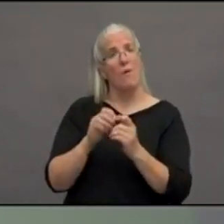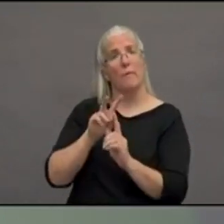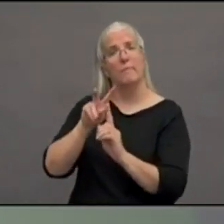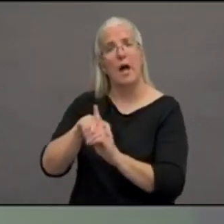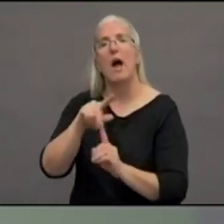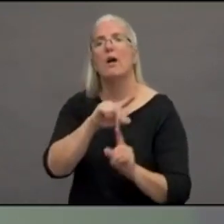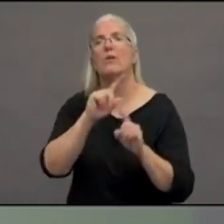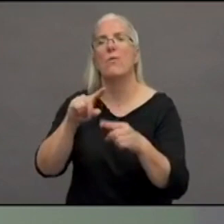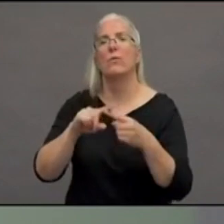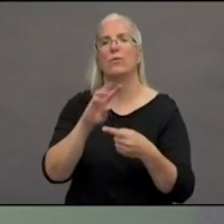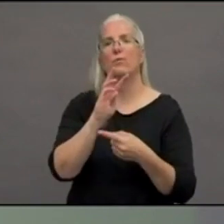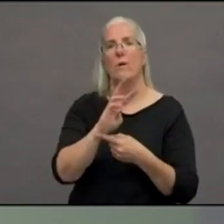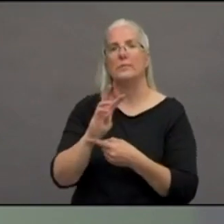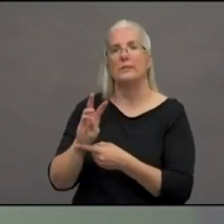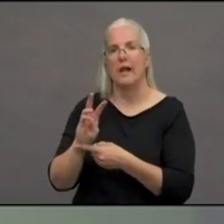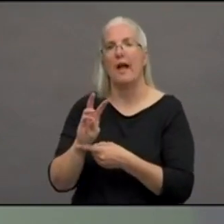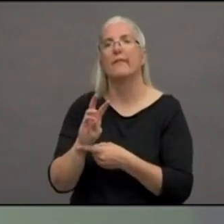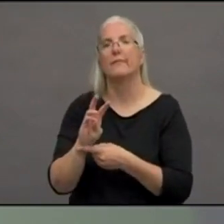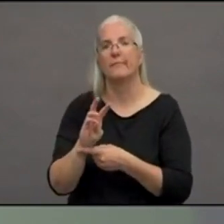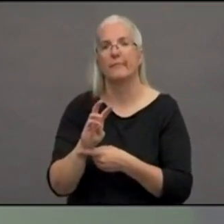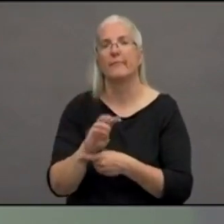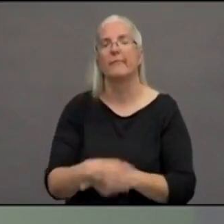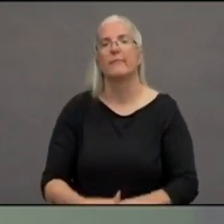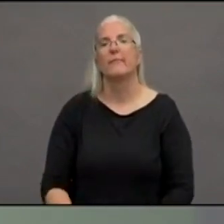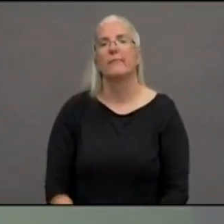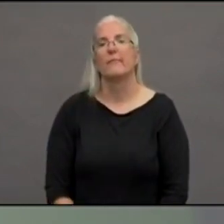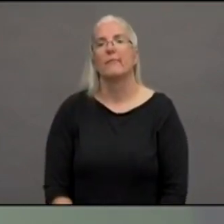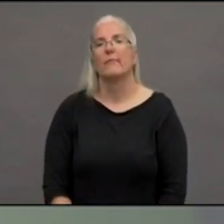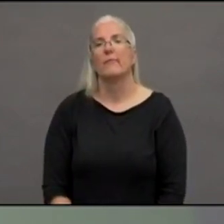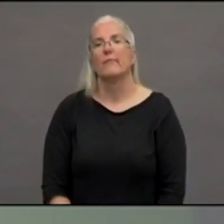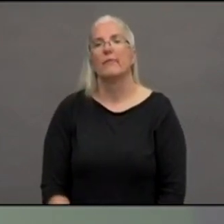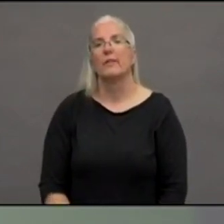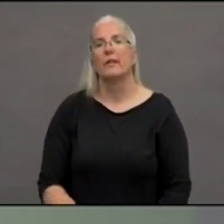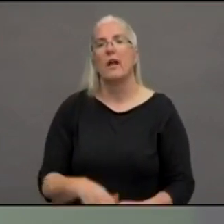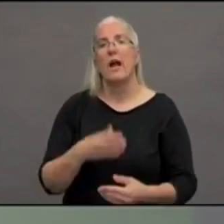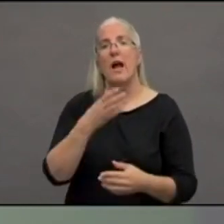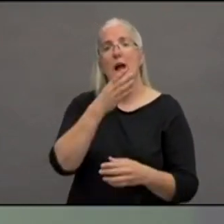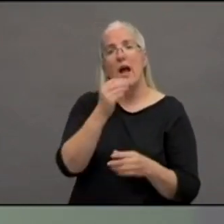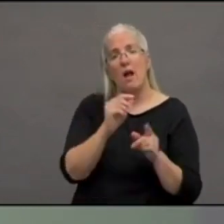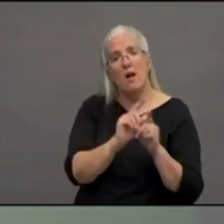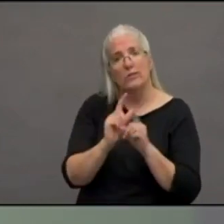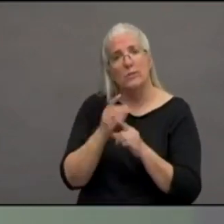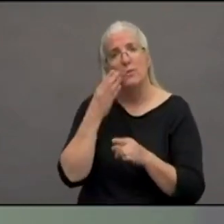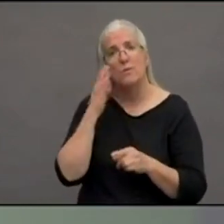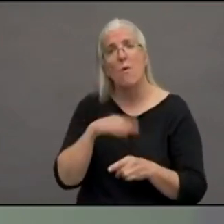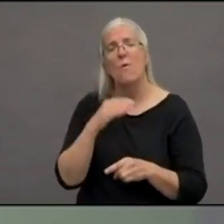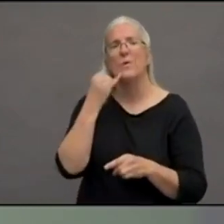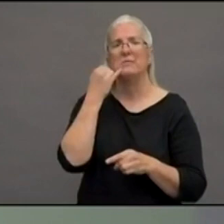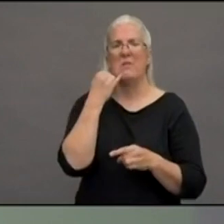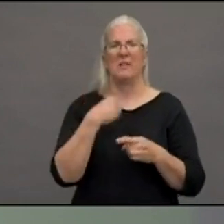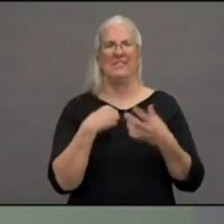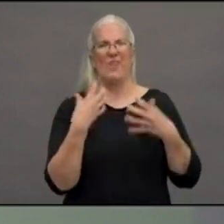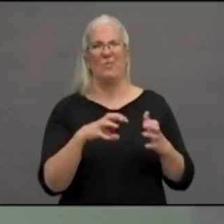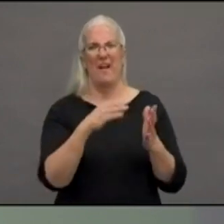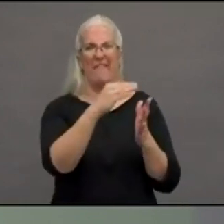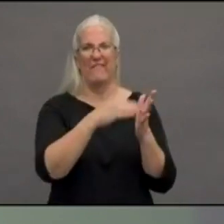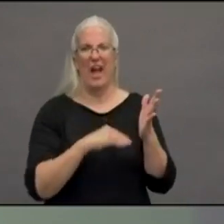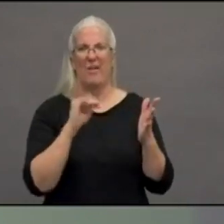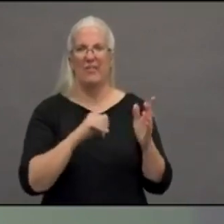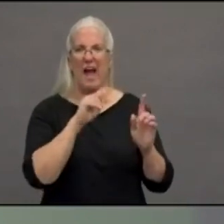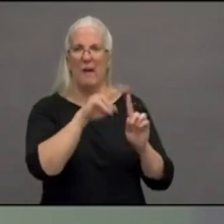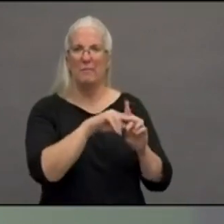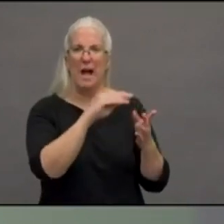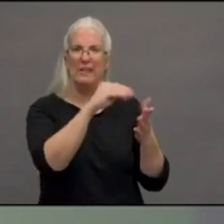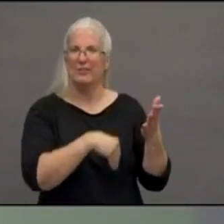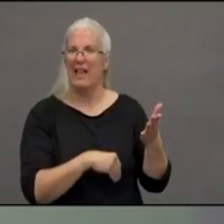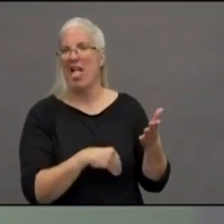Agency website. And the thing that's really wonderful about this, if you don't want to go through filling out a whole application, there's actually like a pre-screener on there.